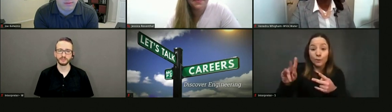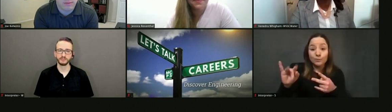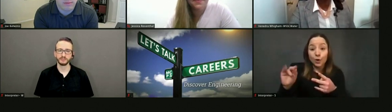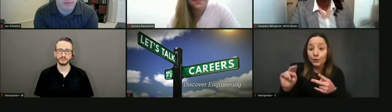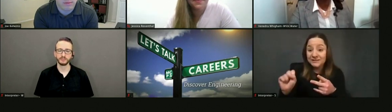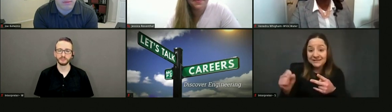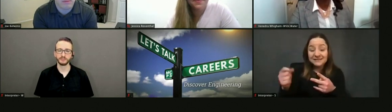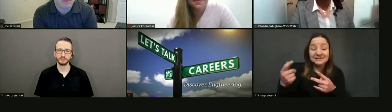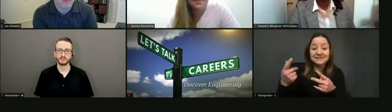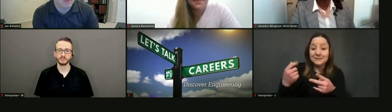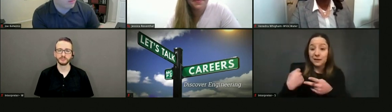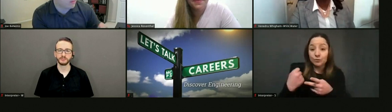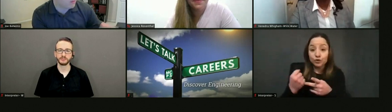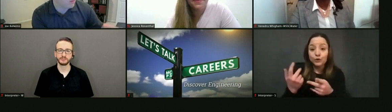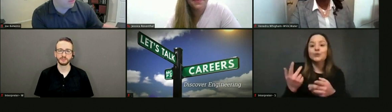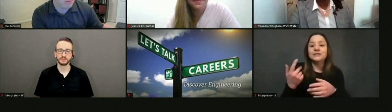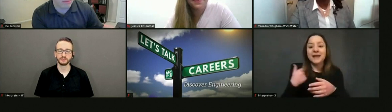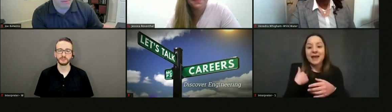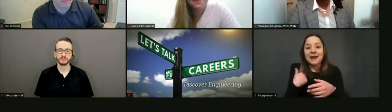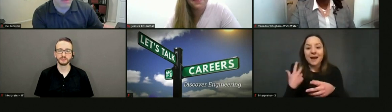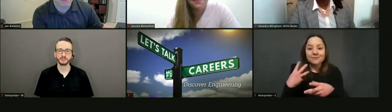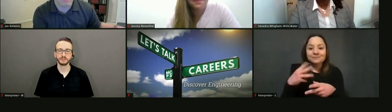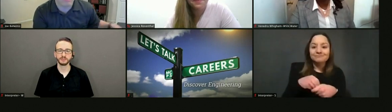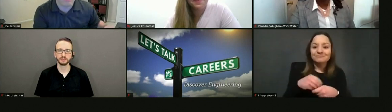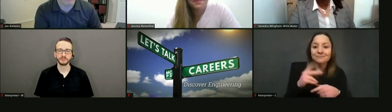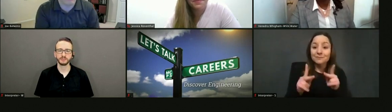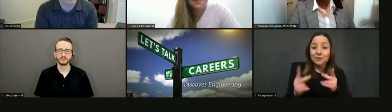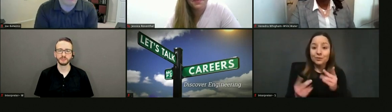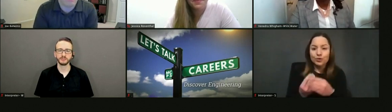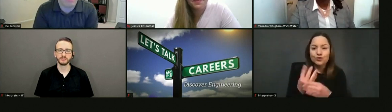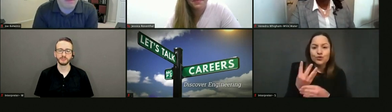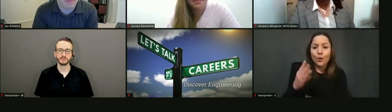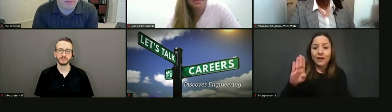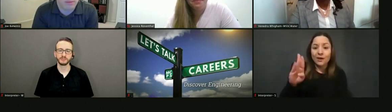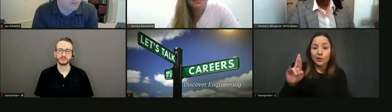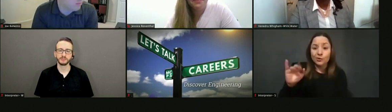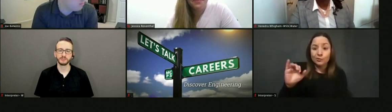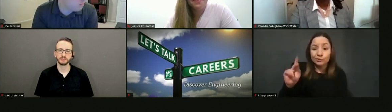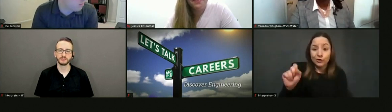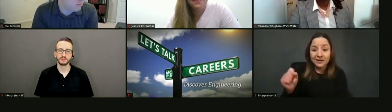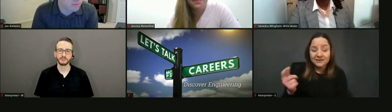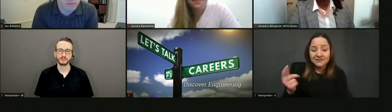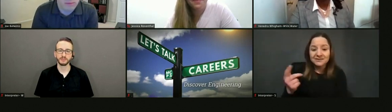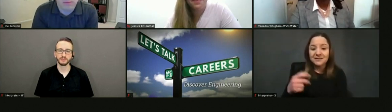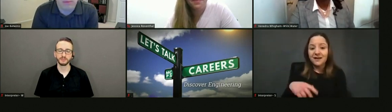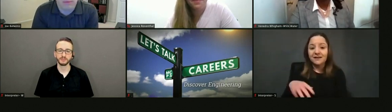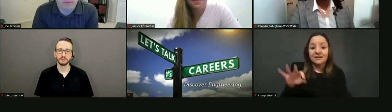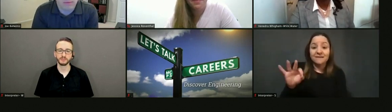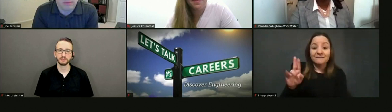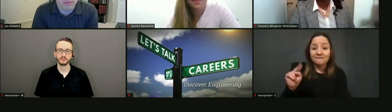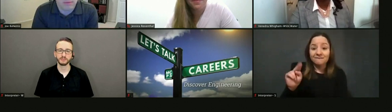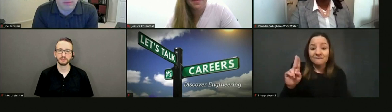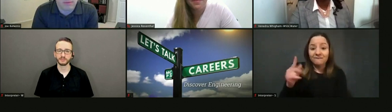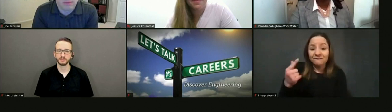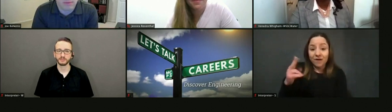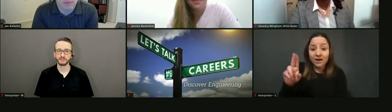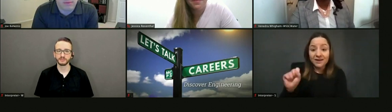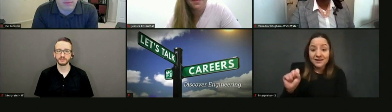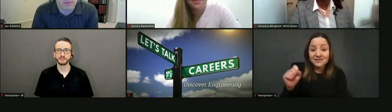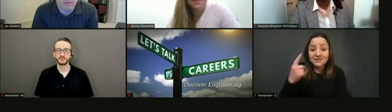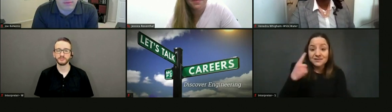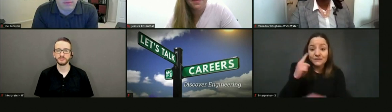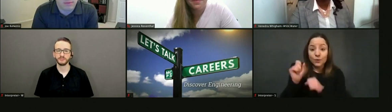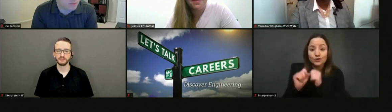get to stay on top of that space. There's people growing bricks and growing fungus for